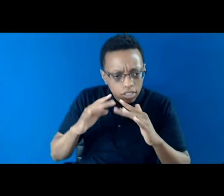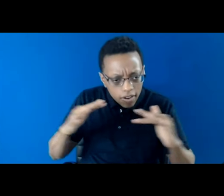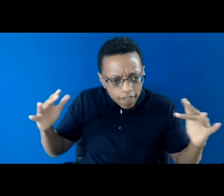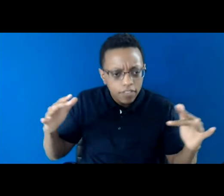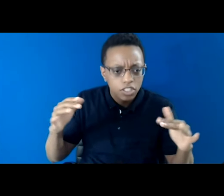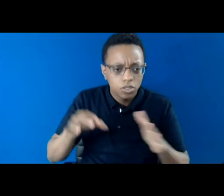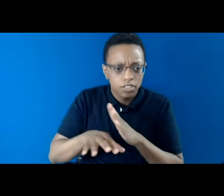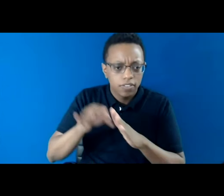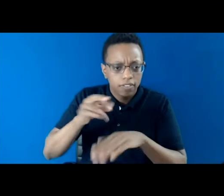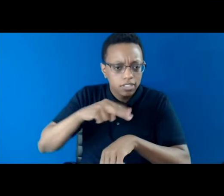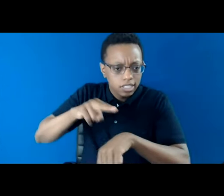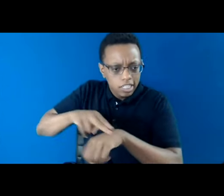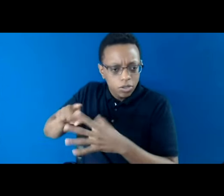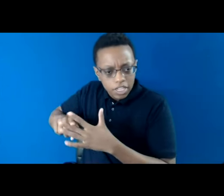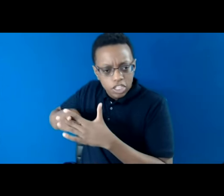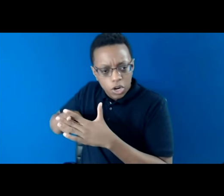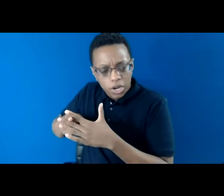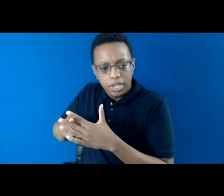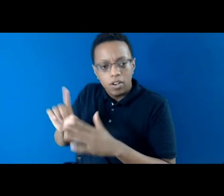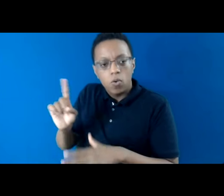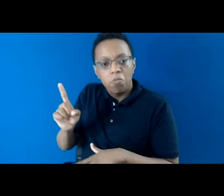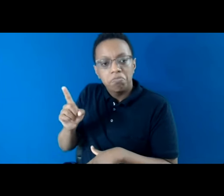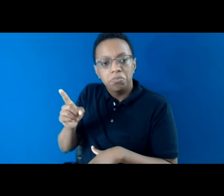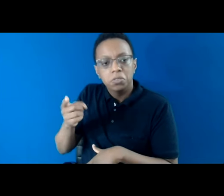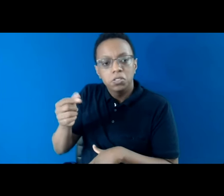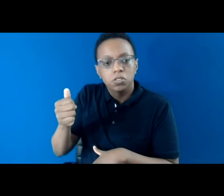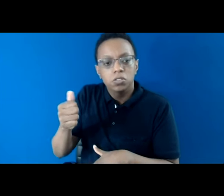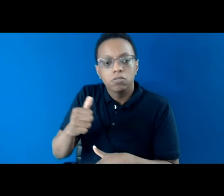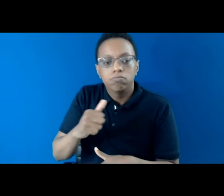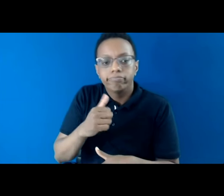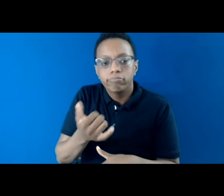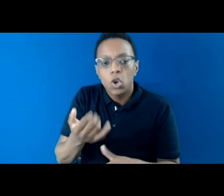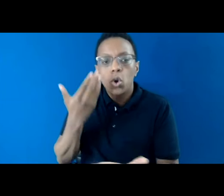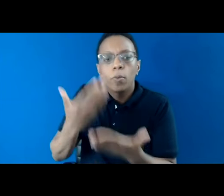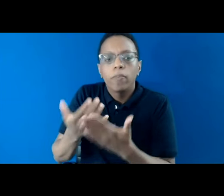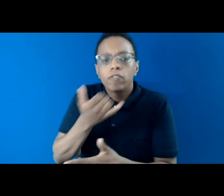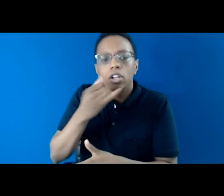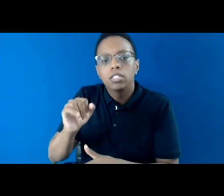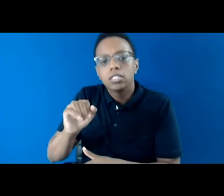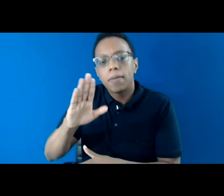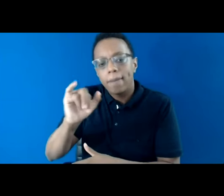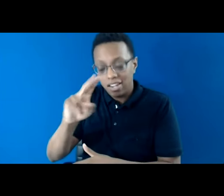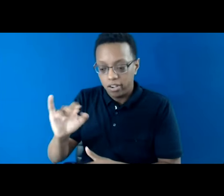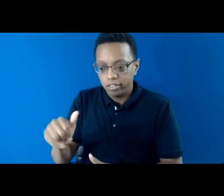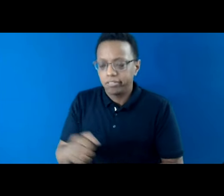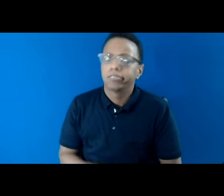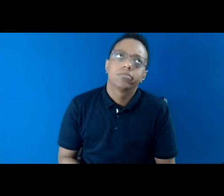binary? I love, love, love that idea and would love more and more people to do it all the time.